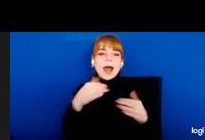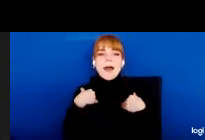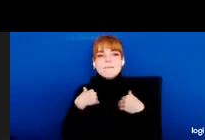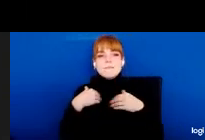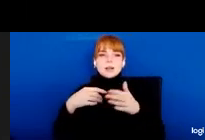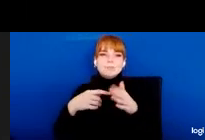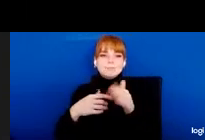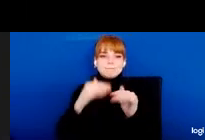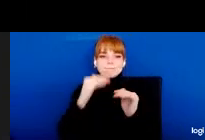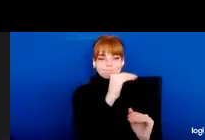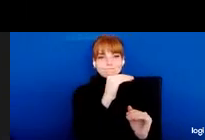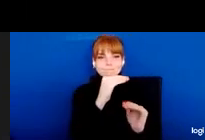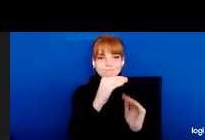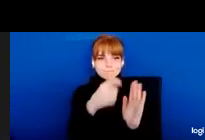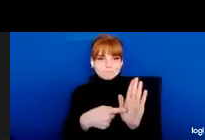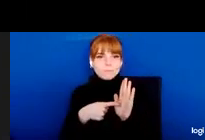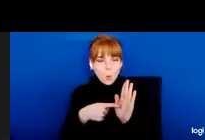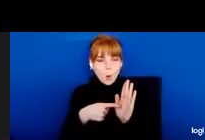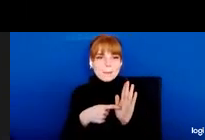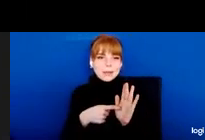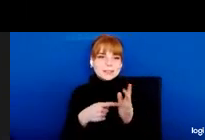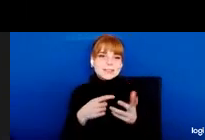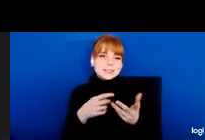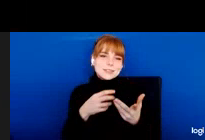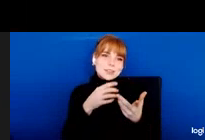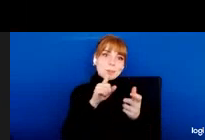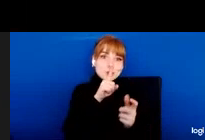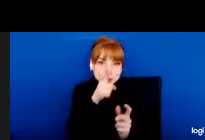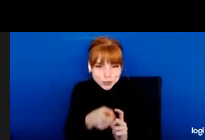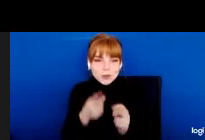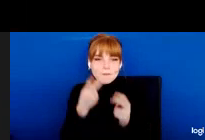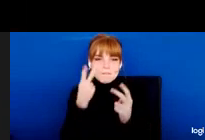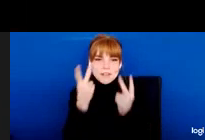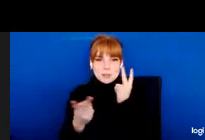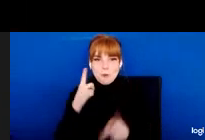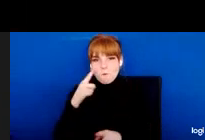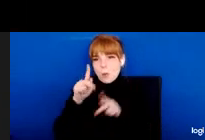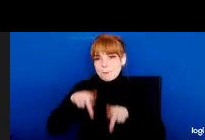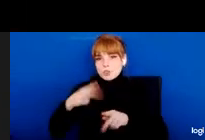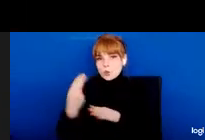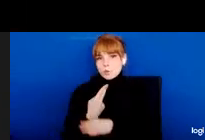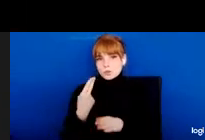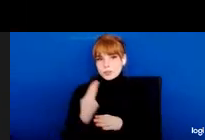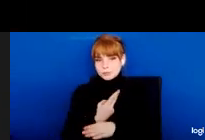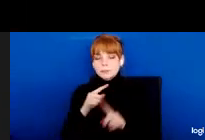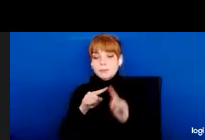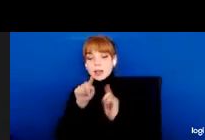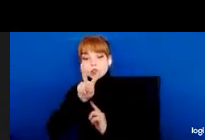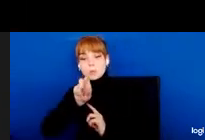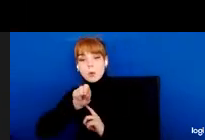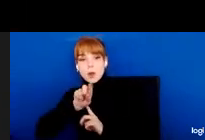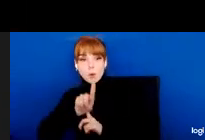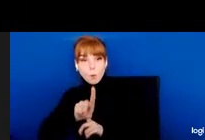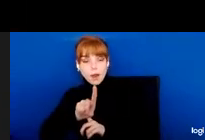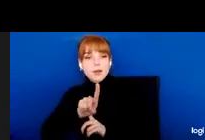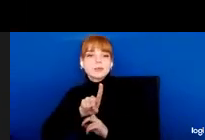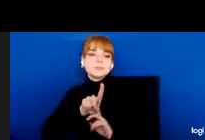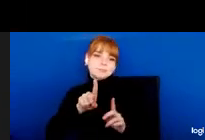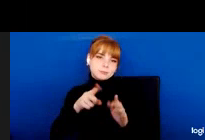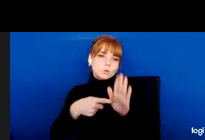to actually be visible to the person and be useful. But focusing on 2.1, the requirement is that it have at least that 3 to